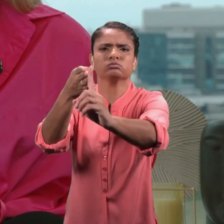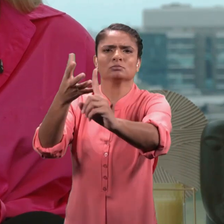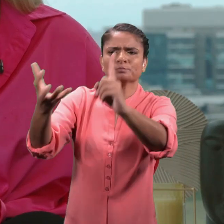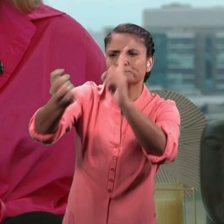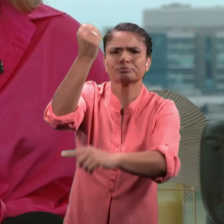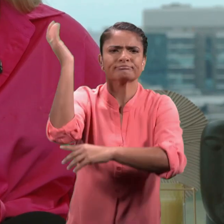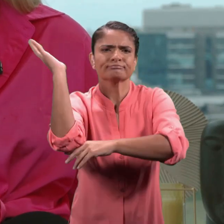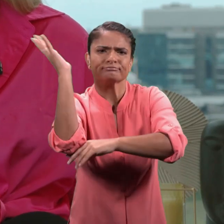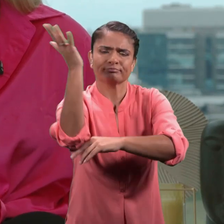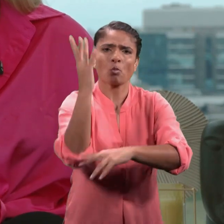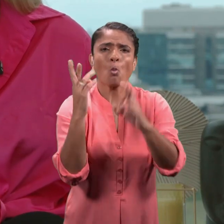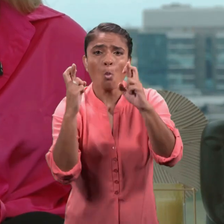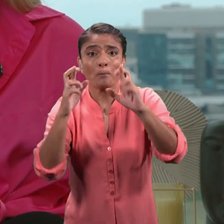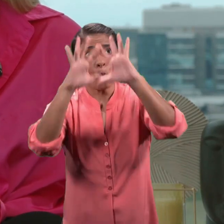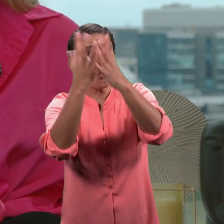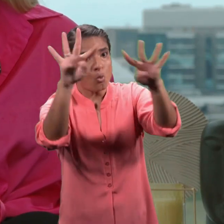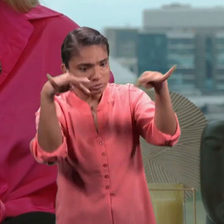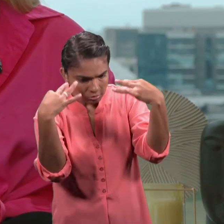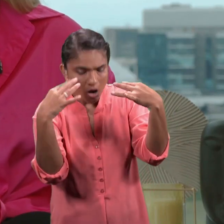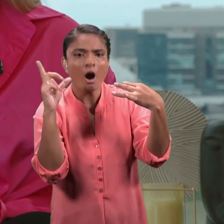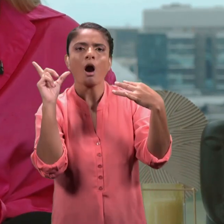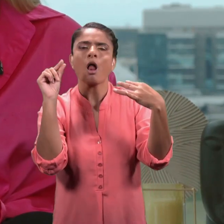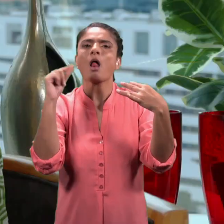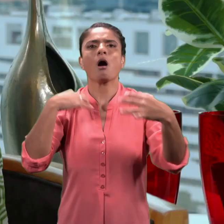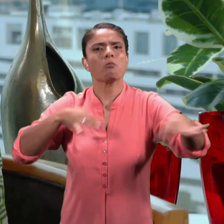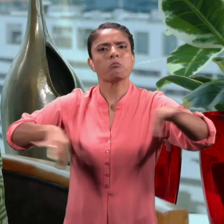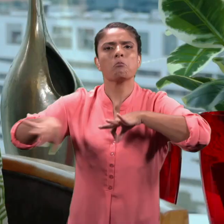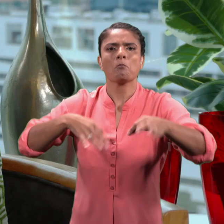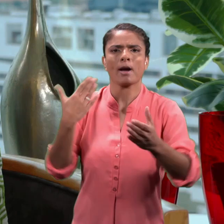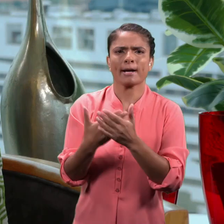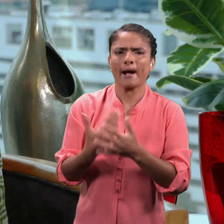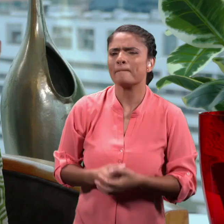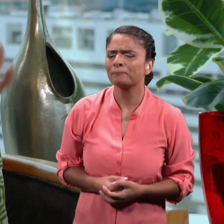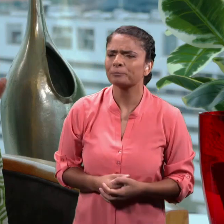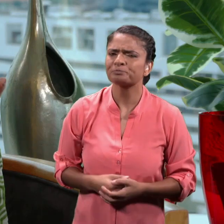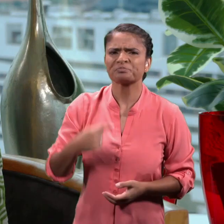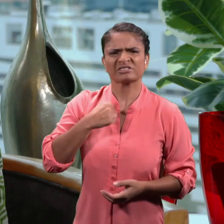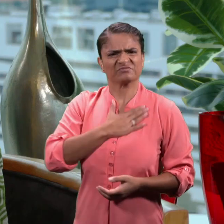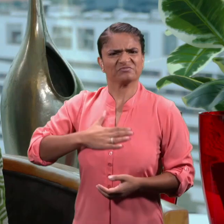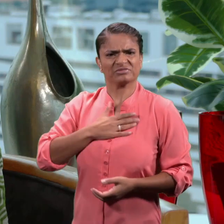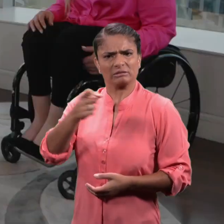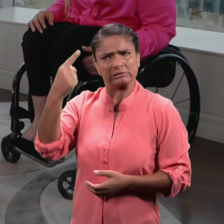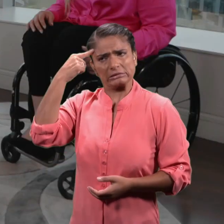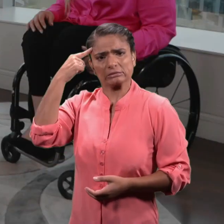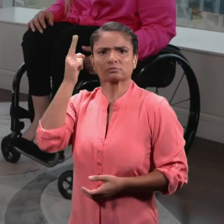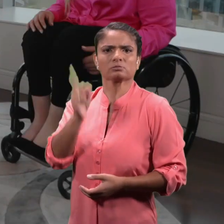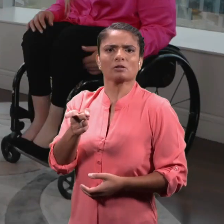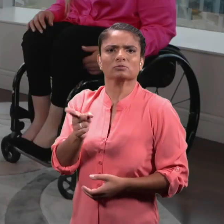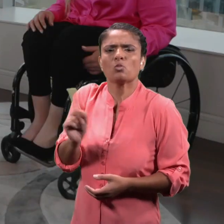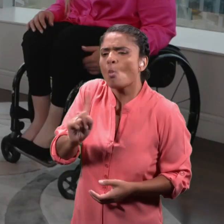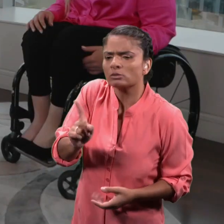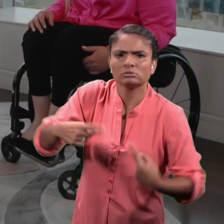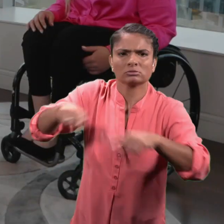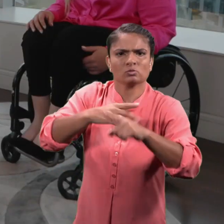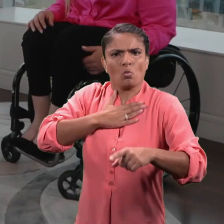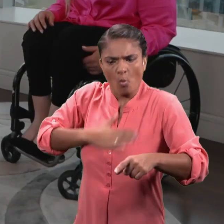out there and to preach to the world, and hopefully the world will listen. I feel like we should perhaps see that they write briefs where they